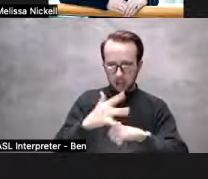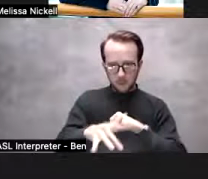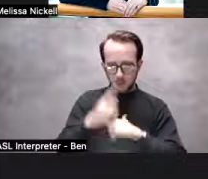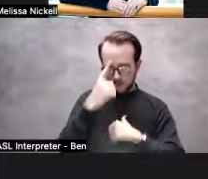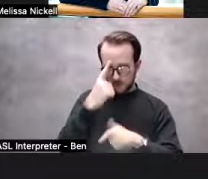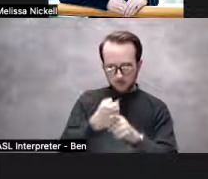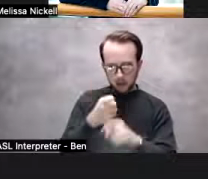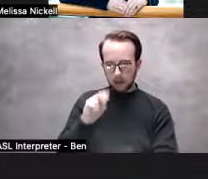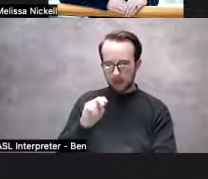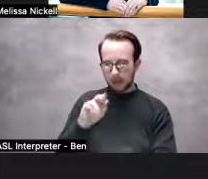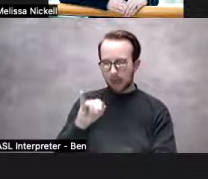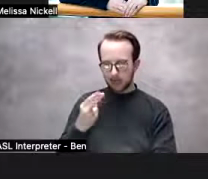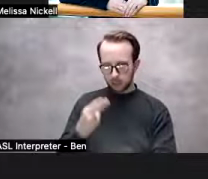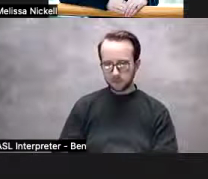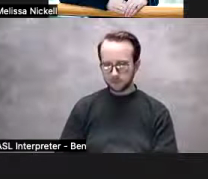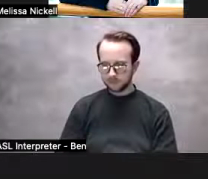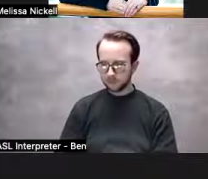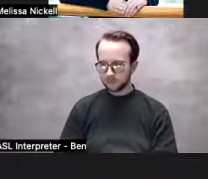NIH.